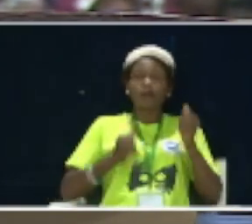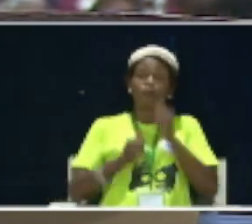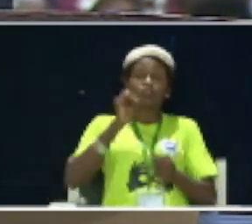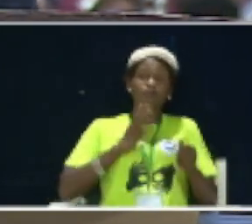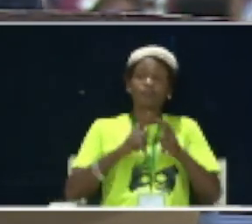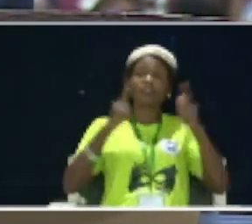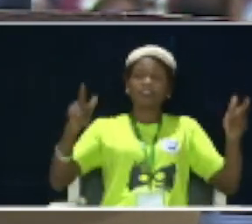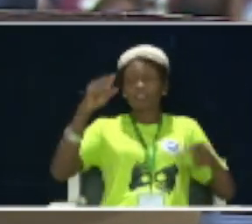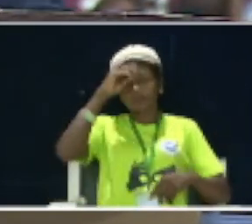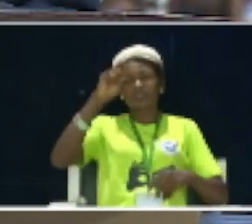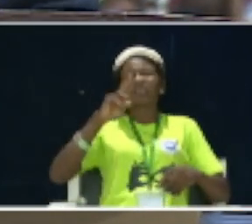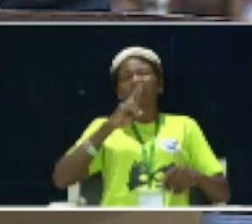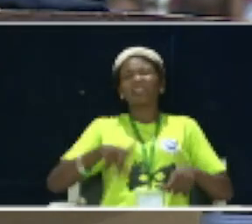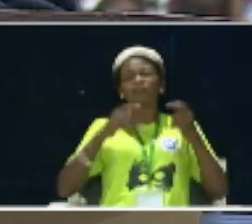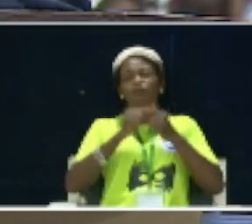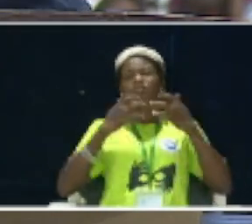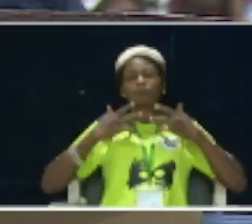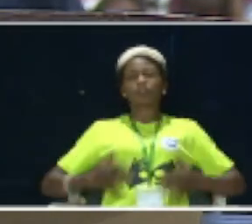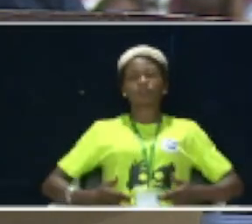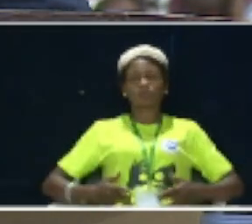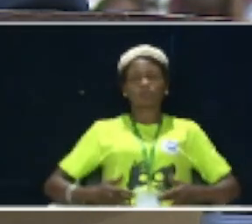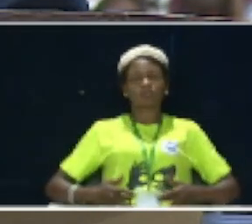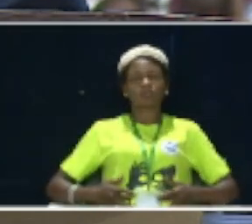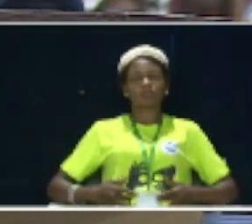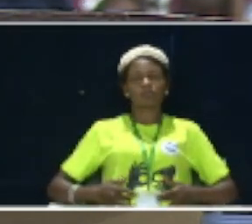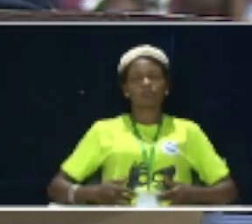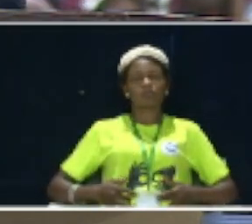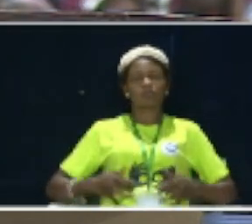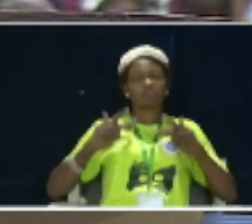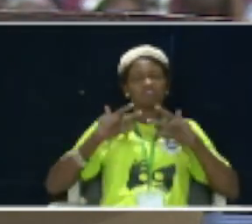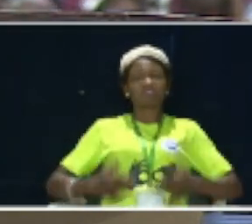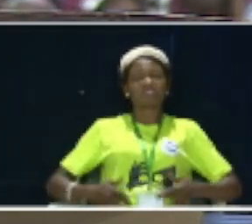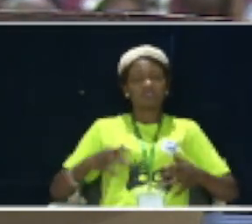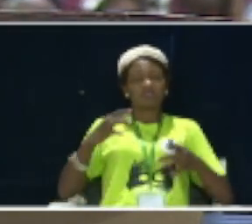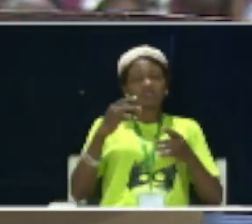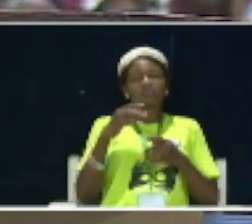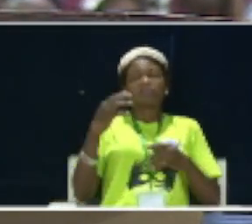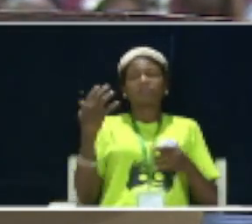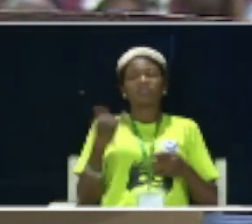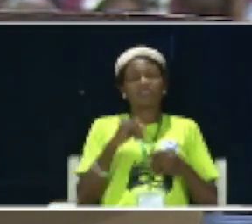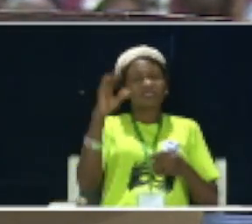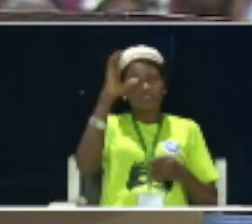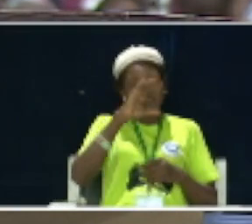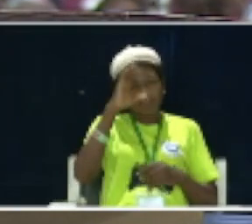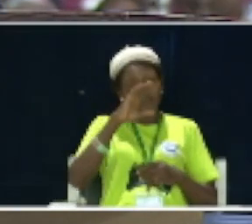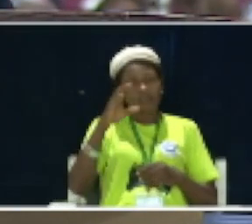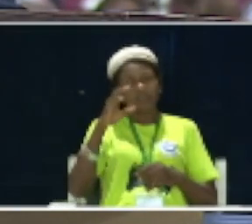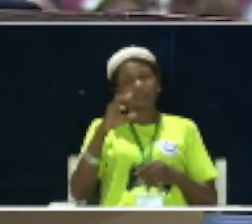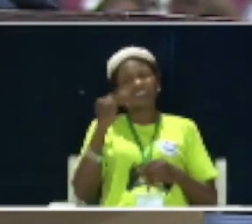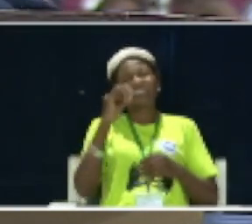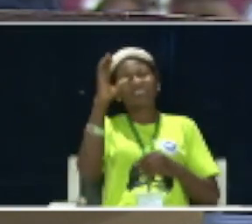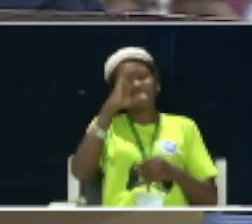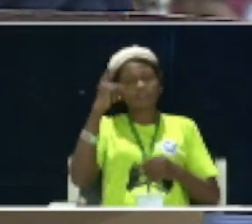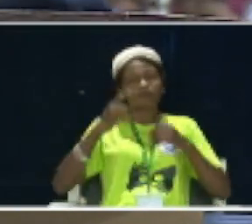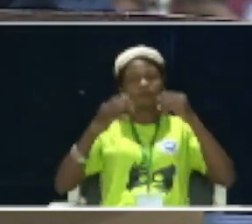men are living with depression. Hence, their quest to seek excitement